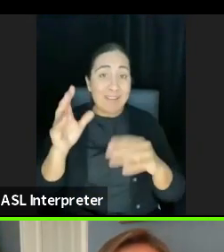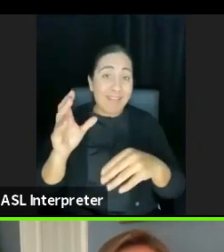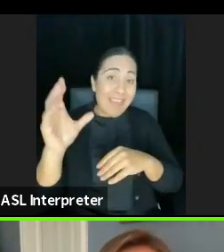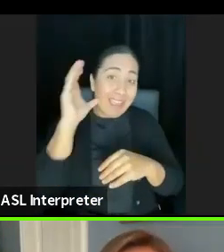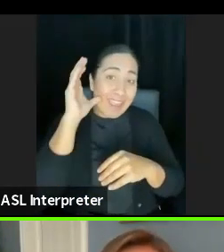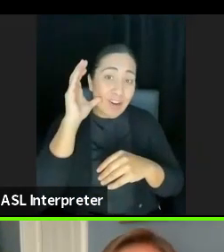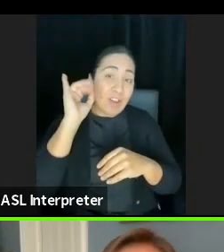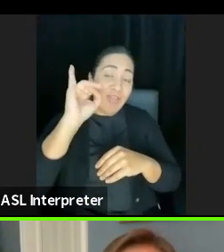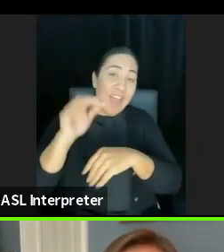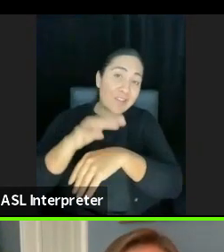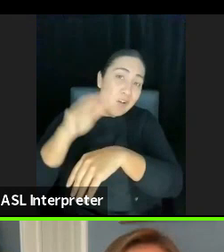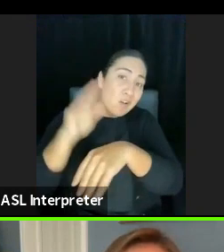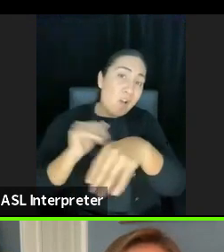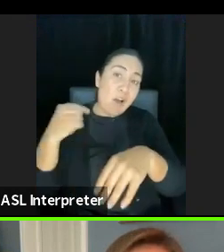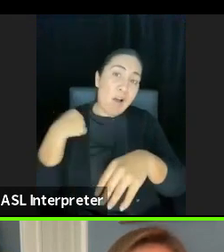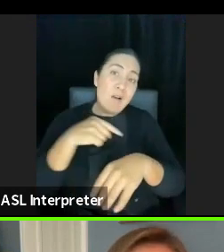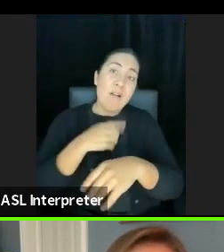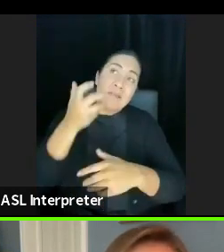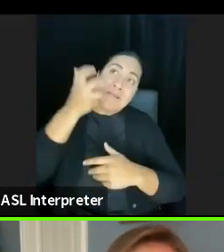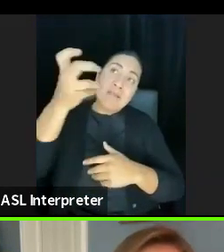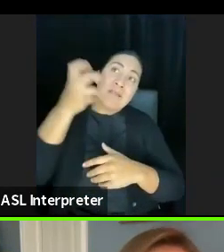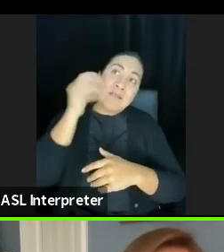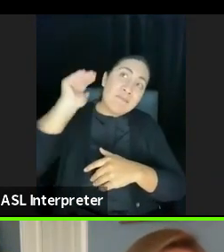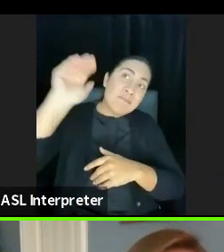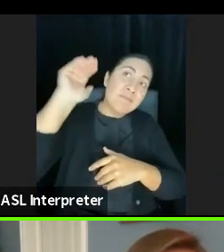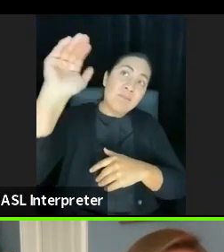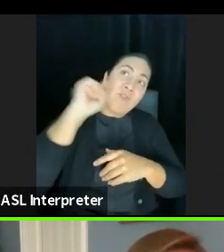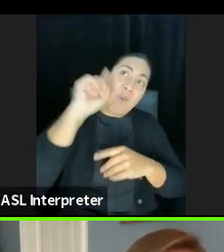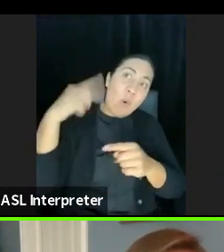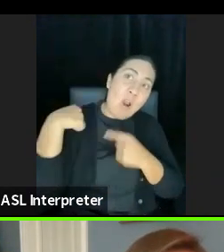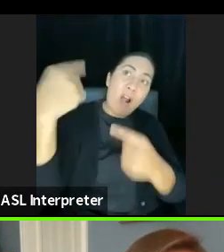been being made for a long time.